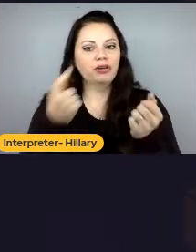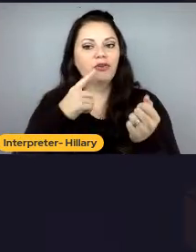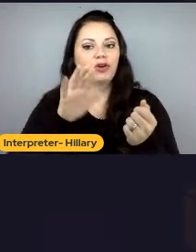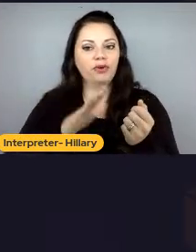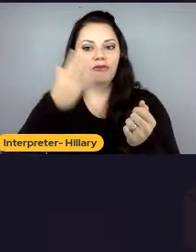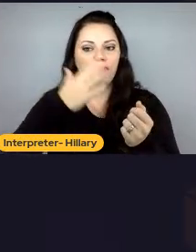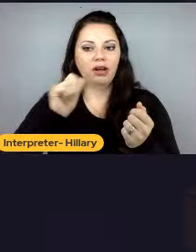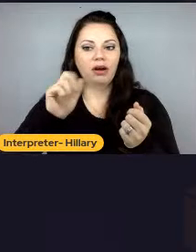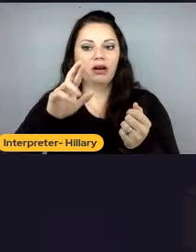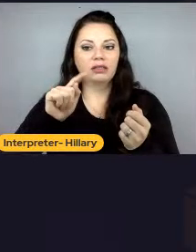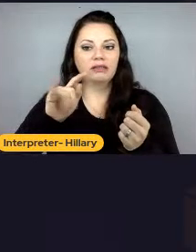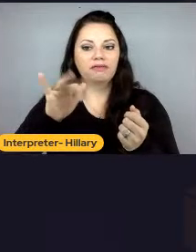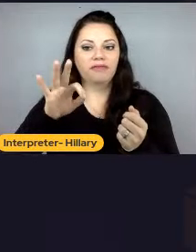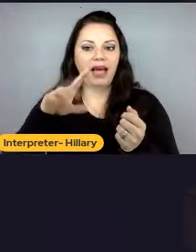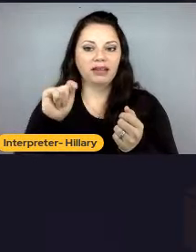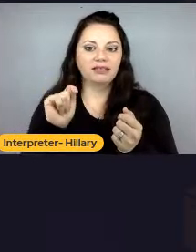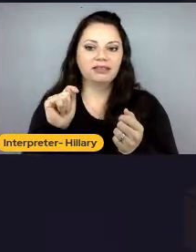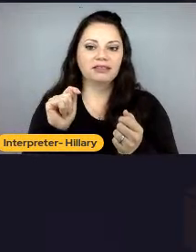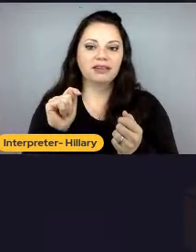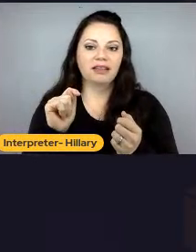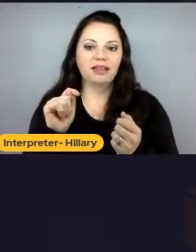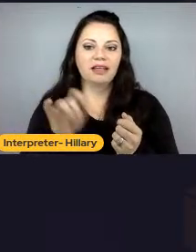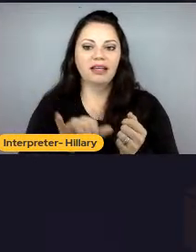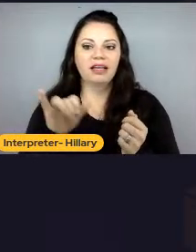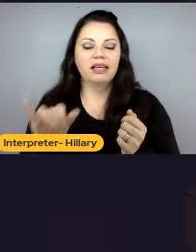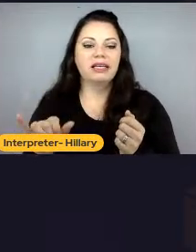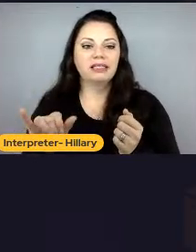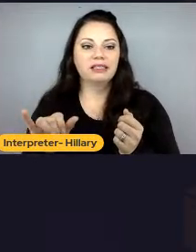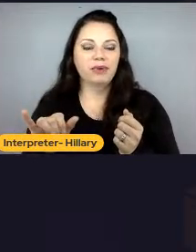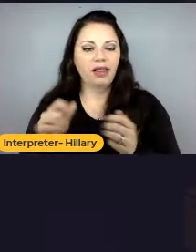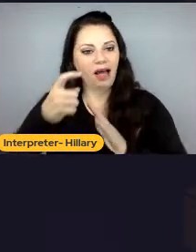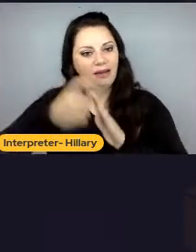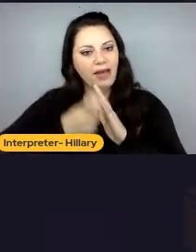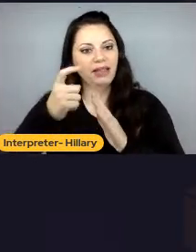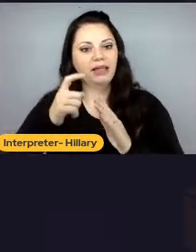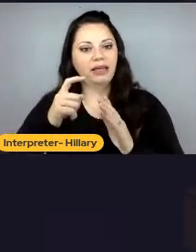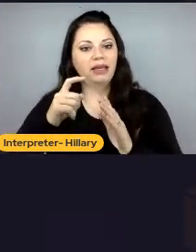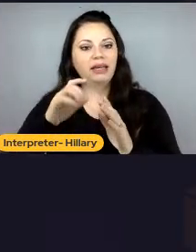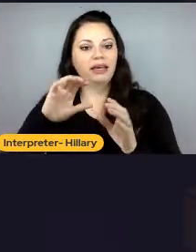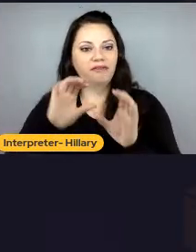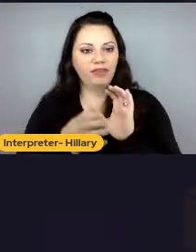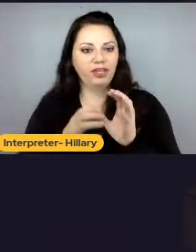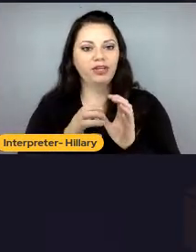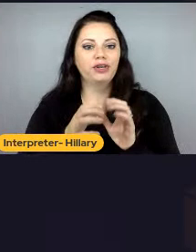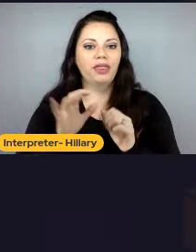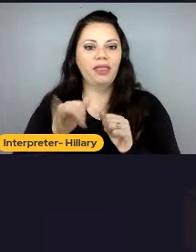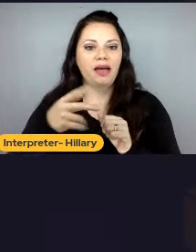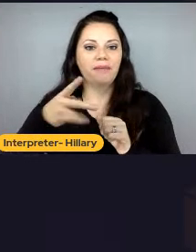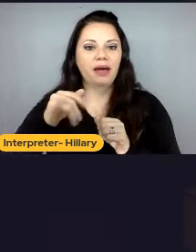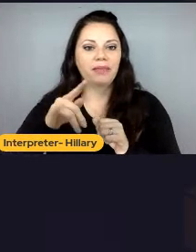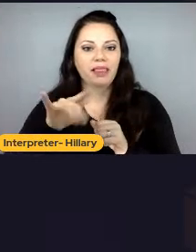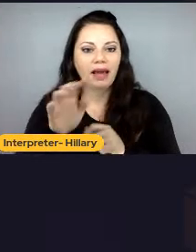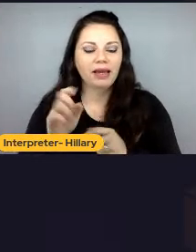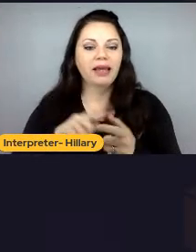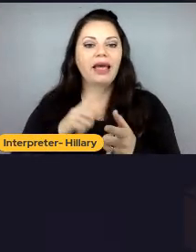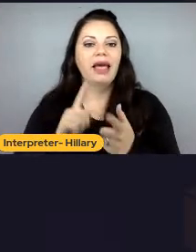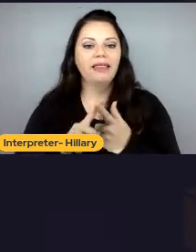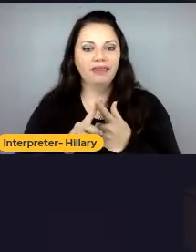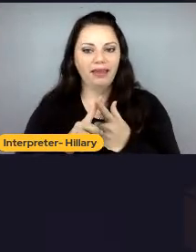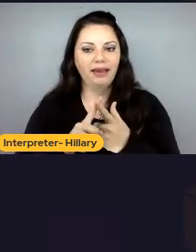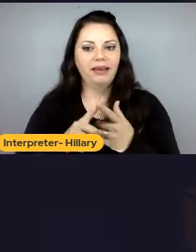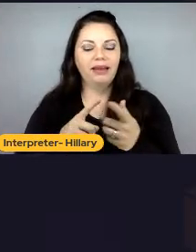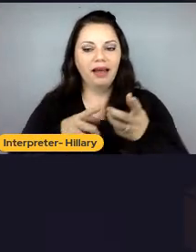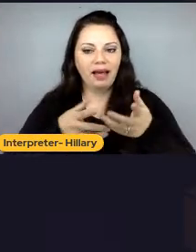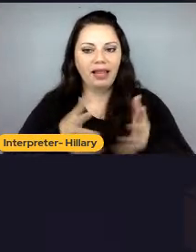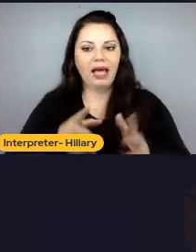artifacts, but as well an automatically configured CI/CD pipeline and an admin UI enabling you to